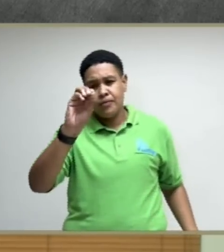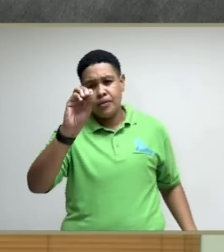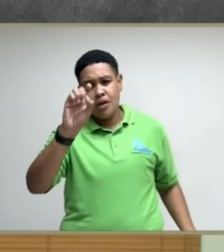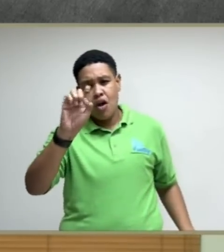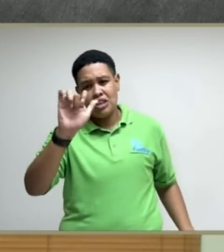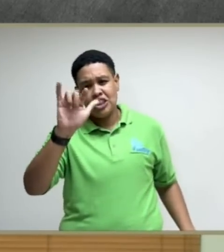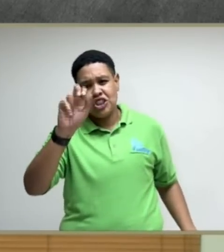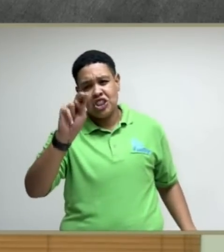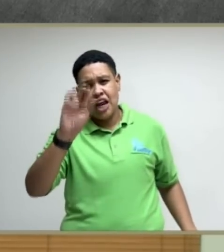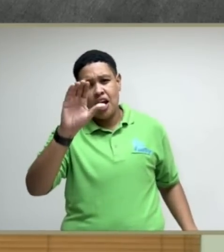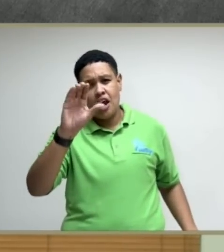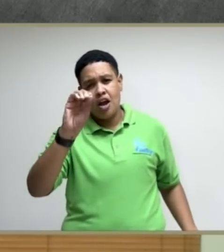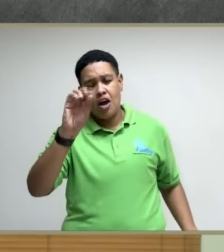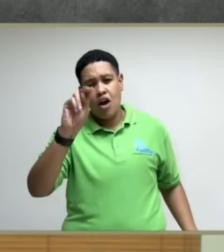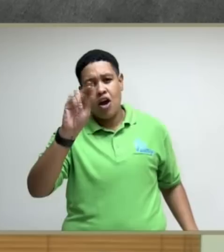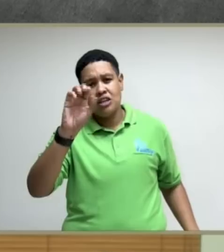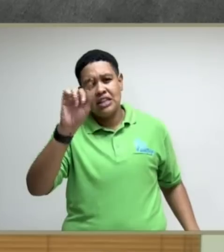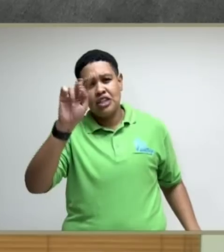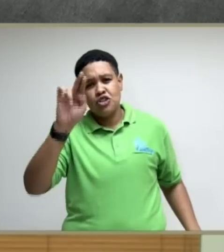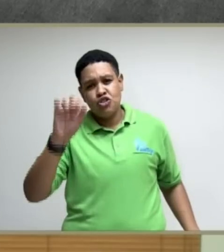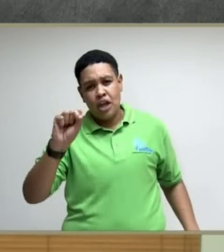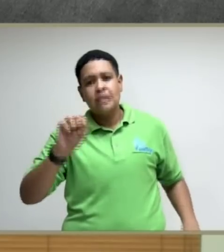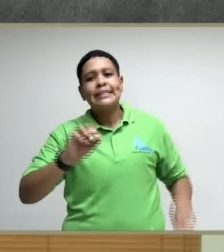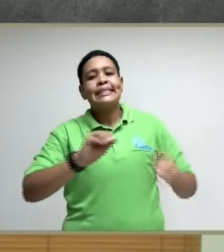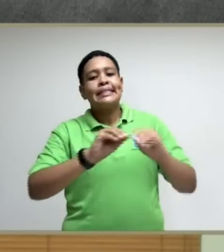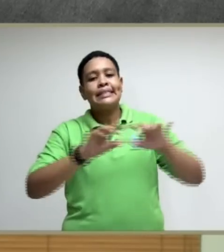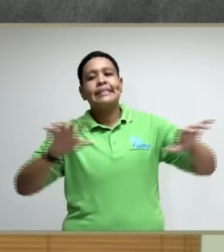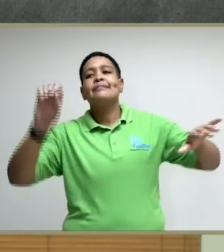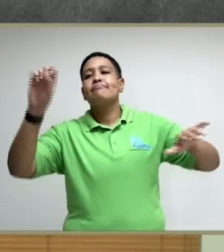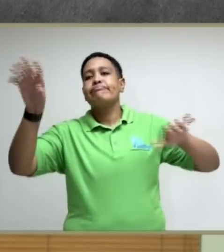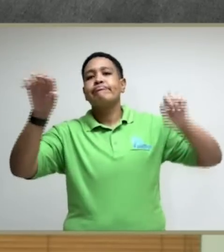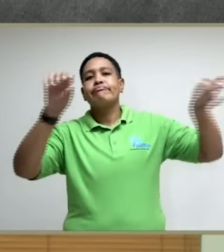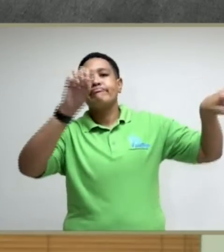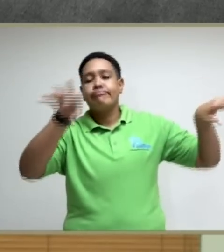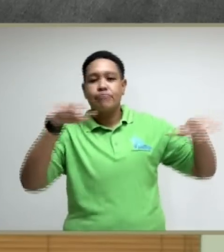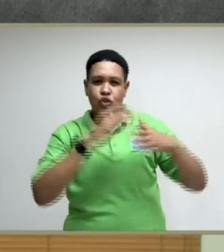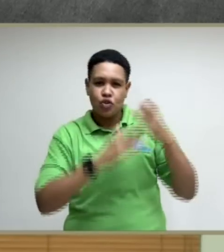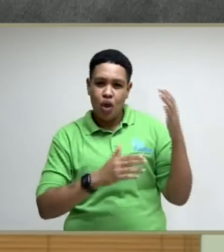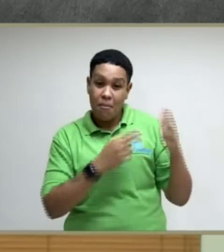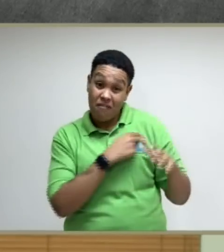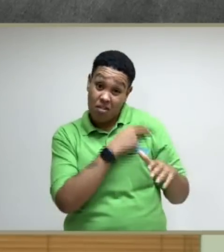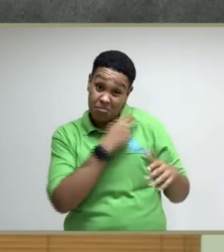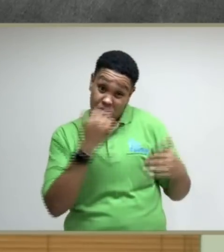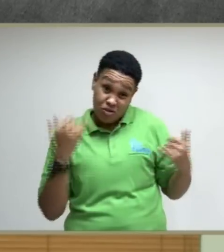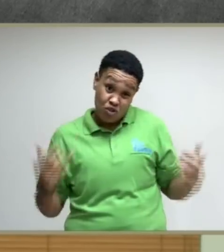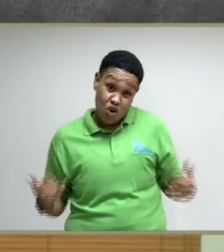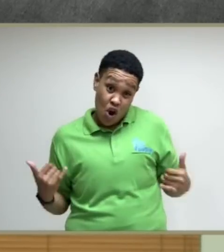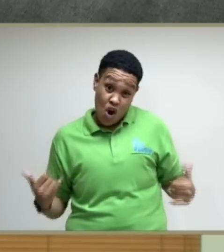concentrators that have been deployed to some of our hospitals. Right now,